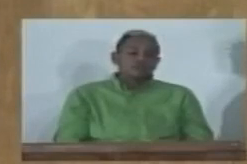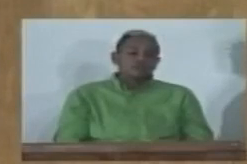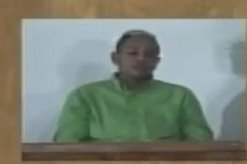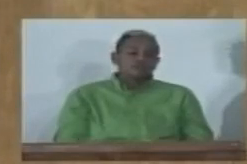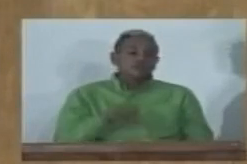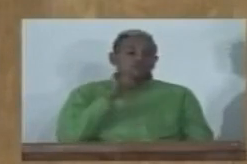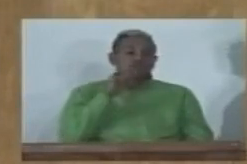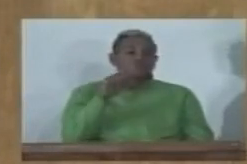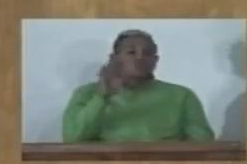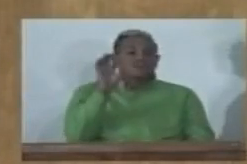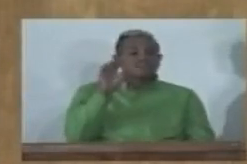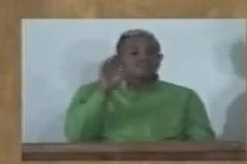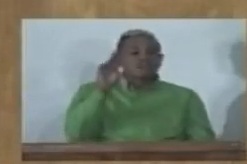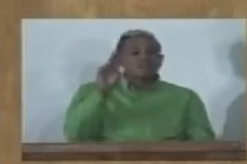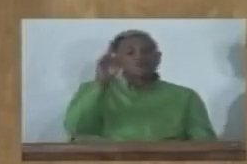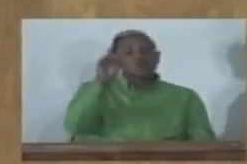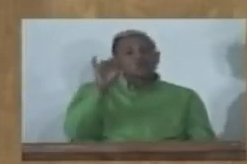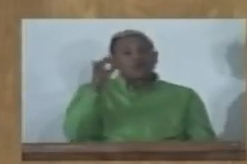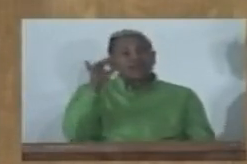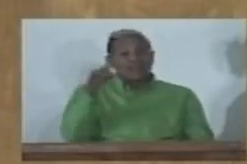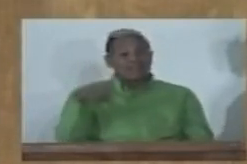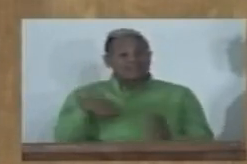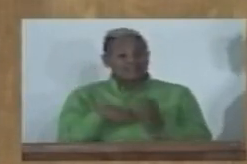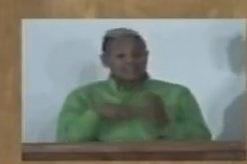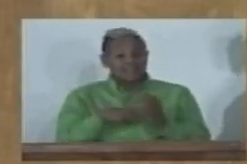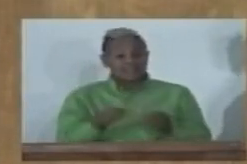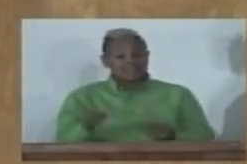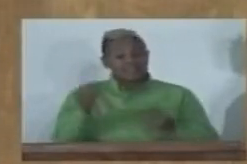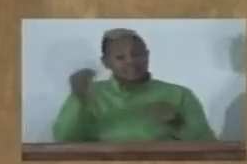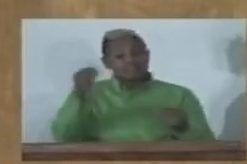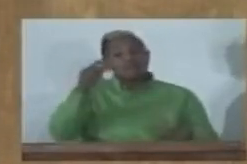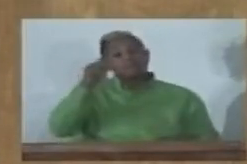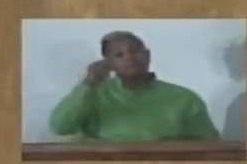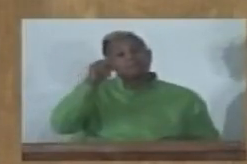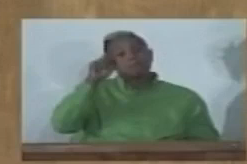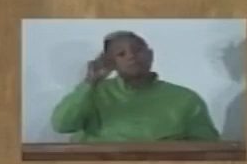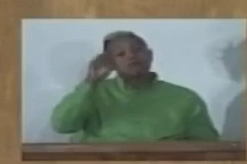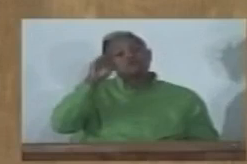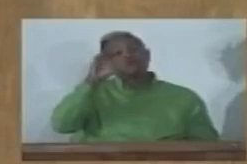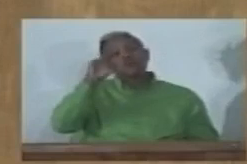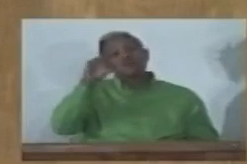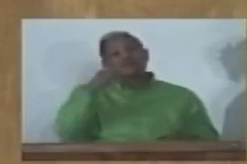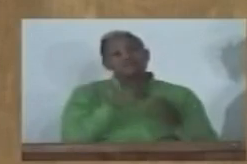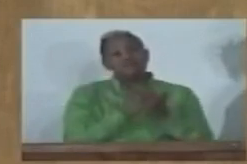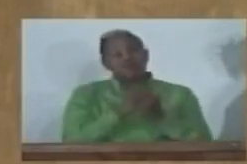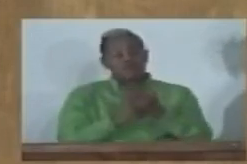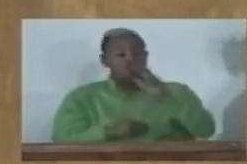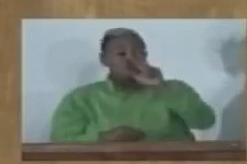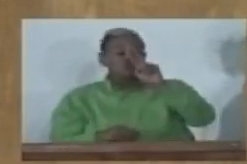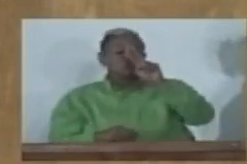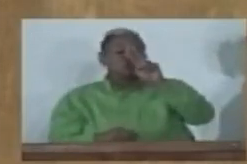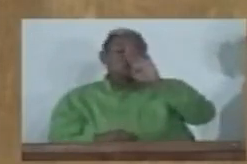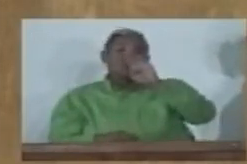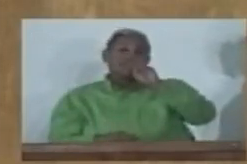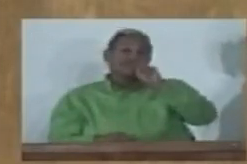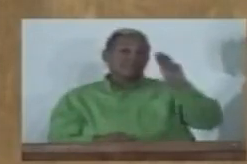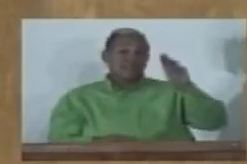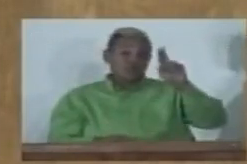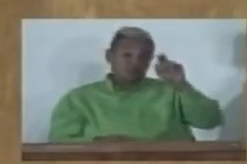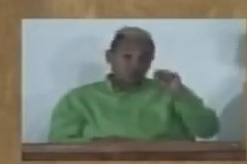2018, the debt to the Petro-Carib Fund was 32 million